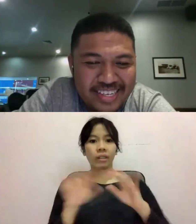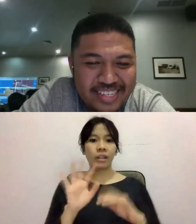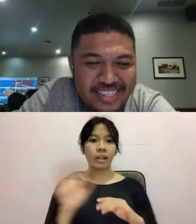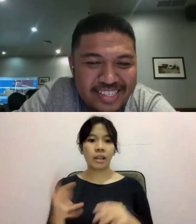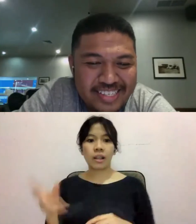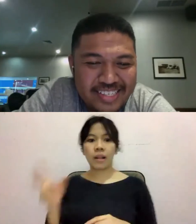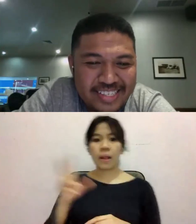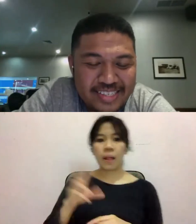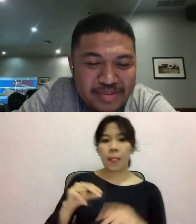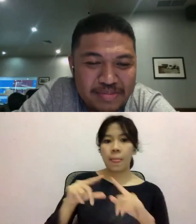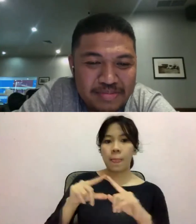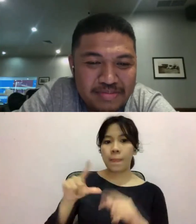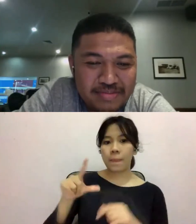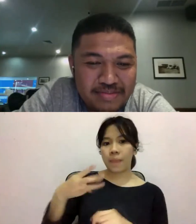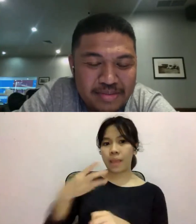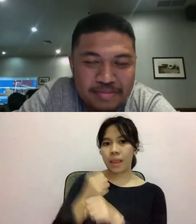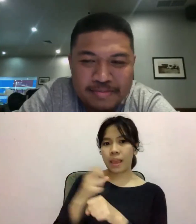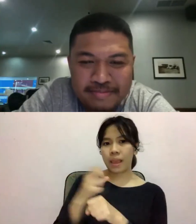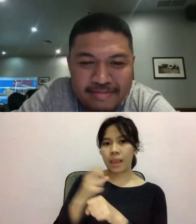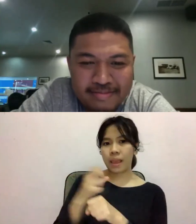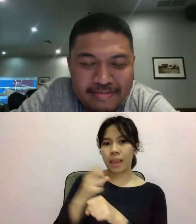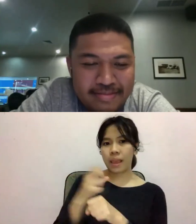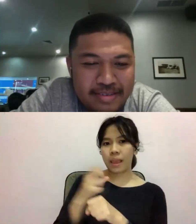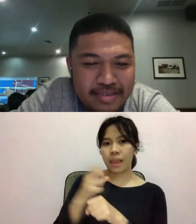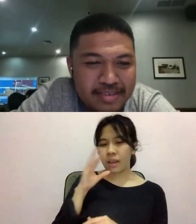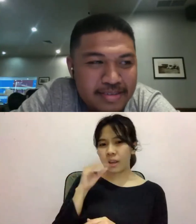it is the please, Allegra. interconnection between